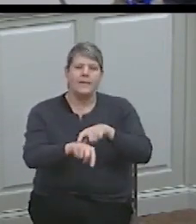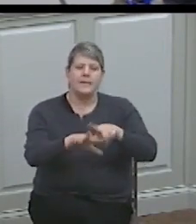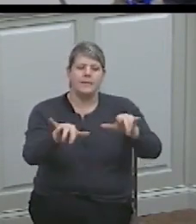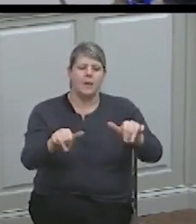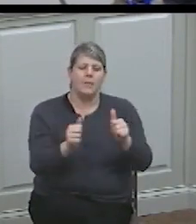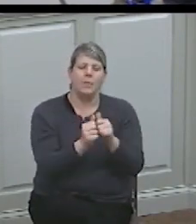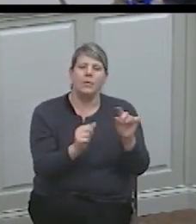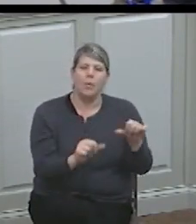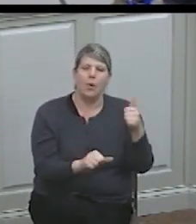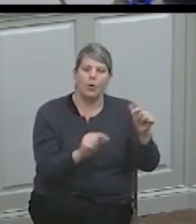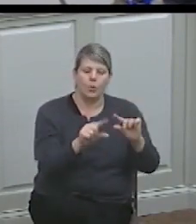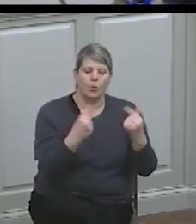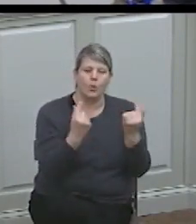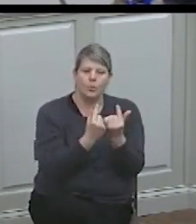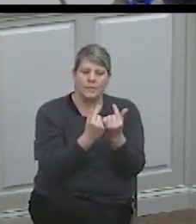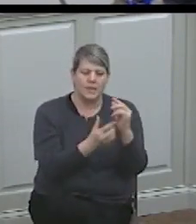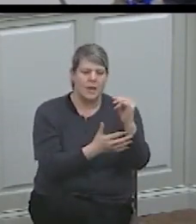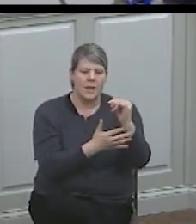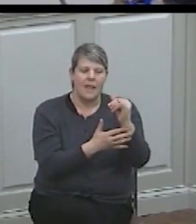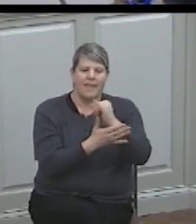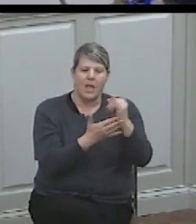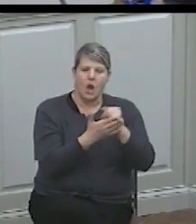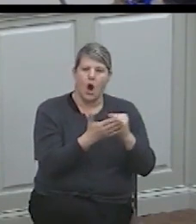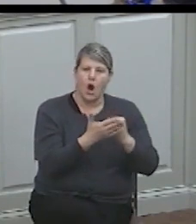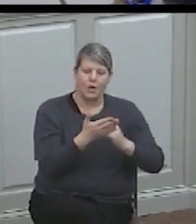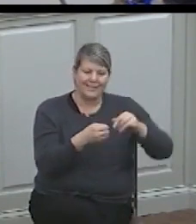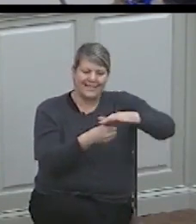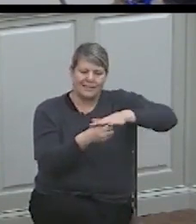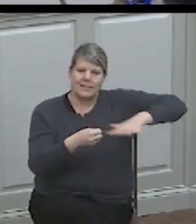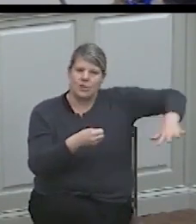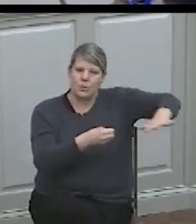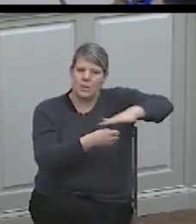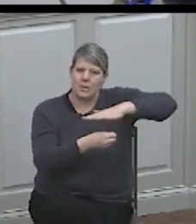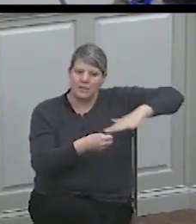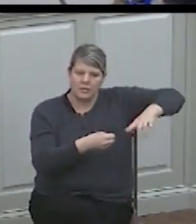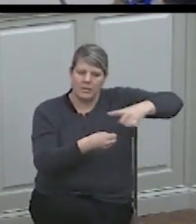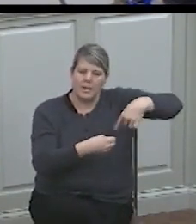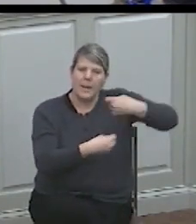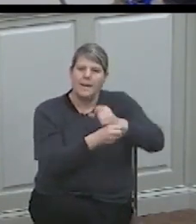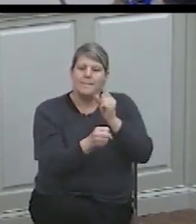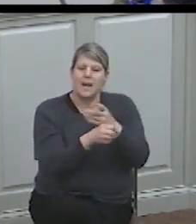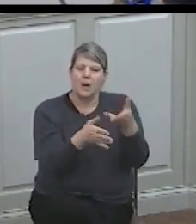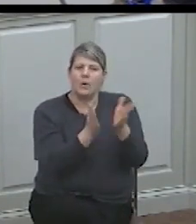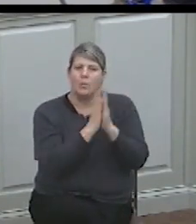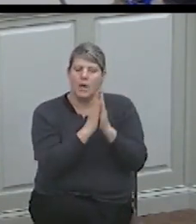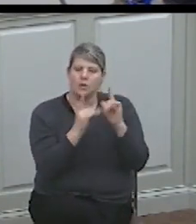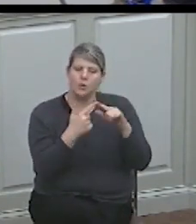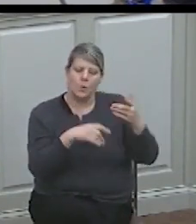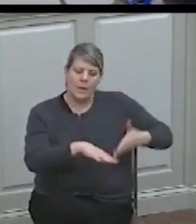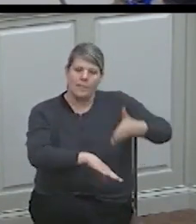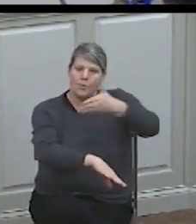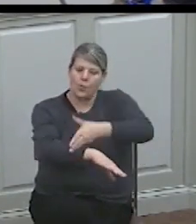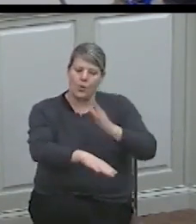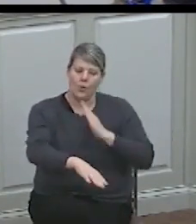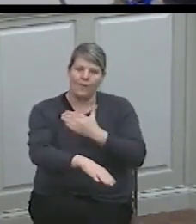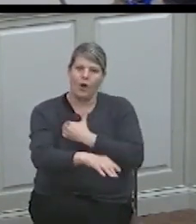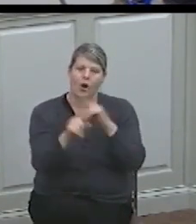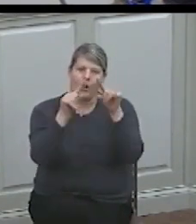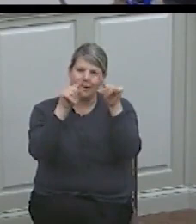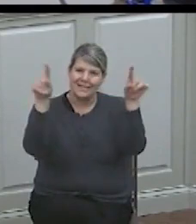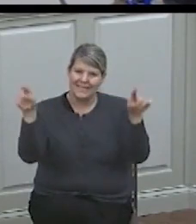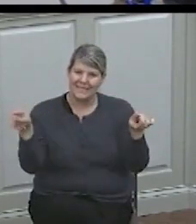groups, the Arts District, for example, that have made a request to improve our signage, our wayfinding signage